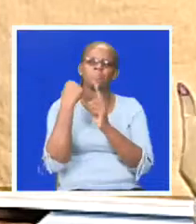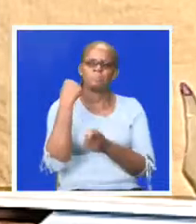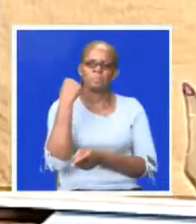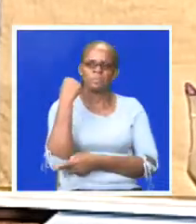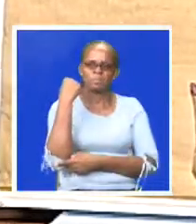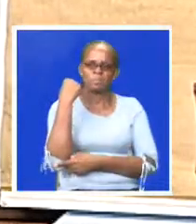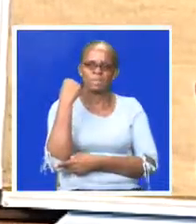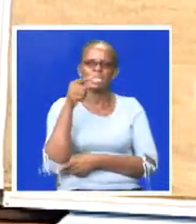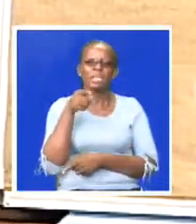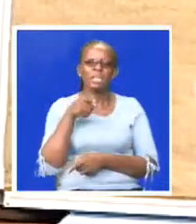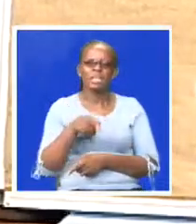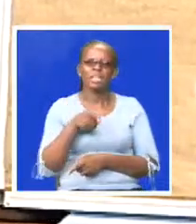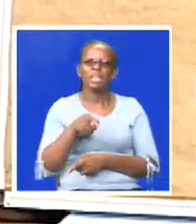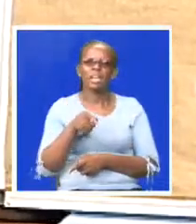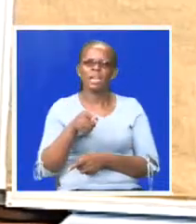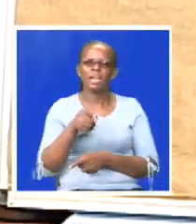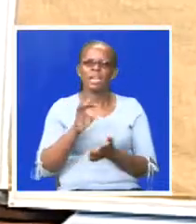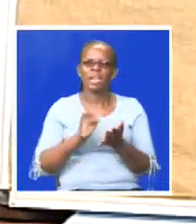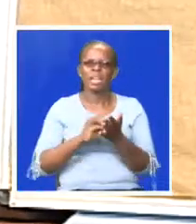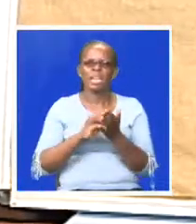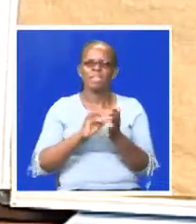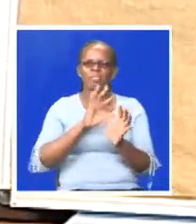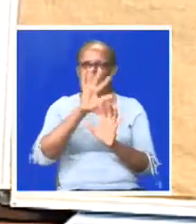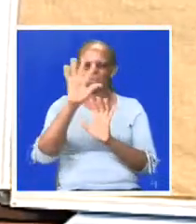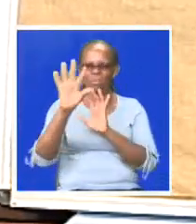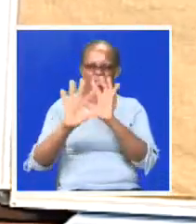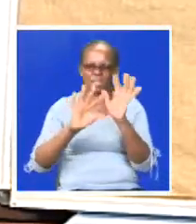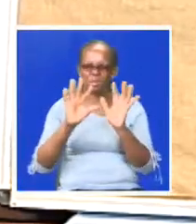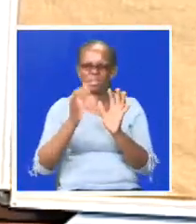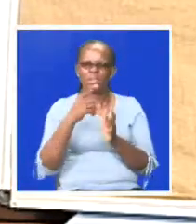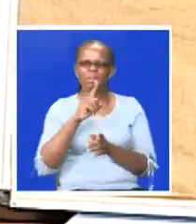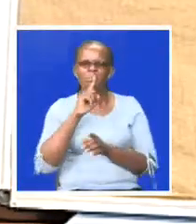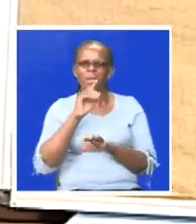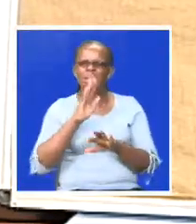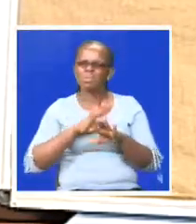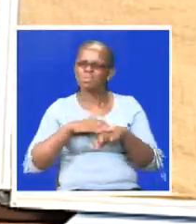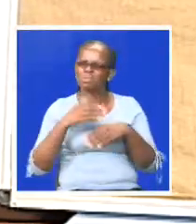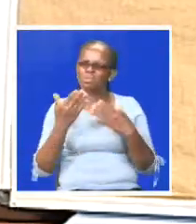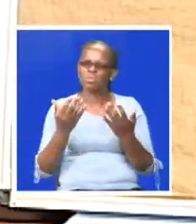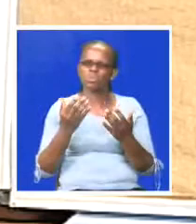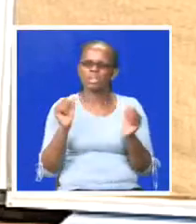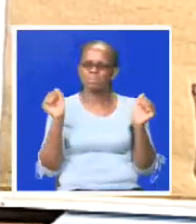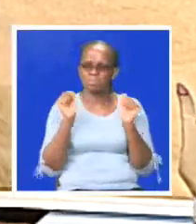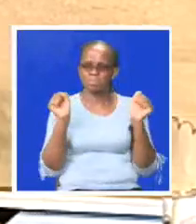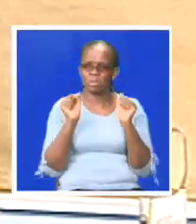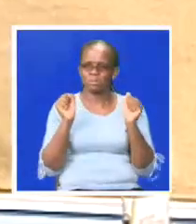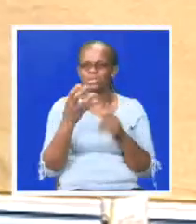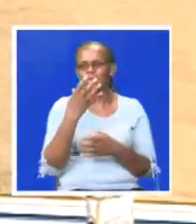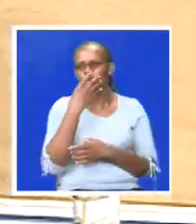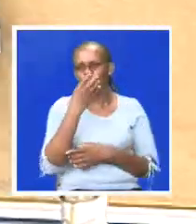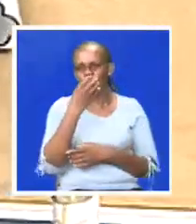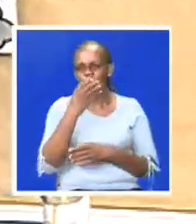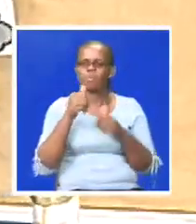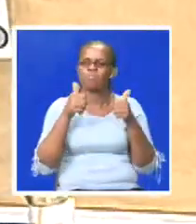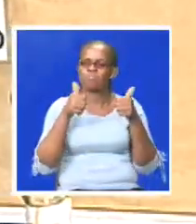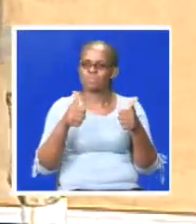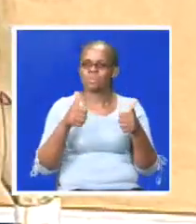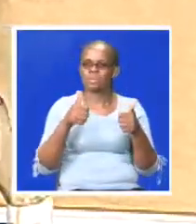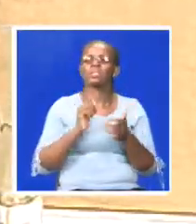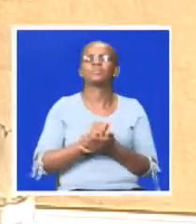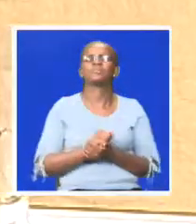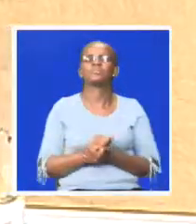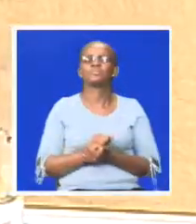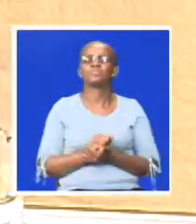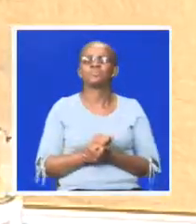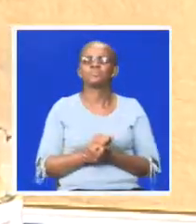the weather is cloudy, but it isn't cold. It is cloudy, but it is warm. It is a very good day today. The weather